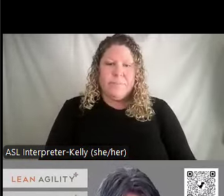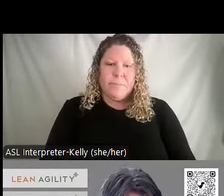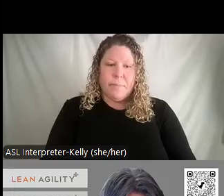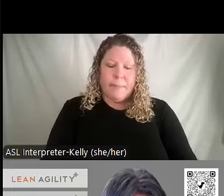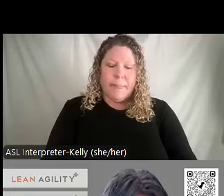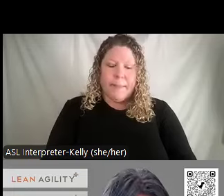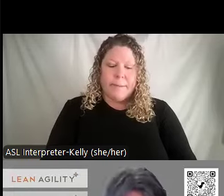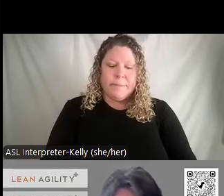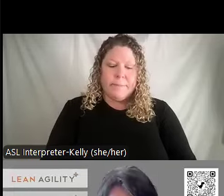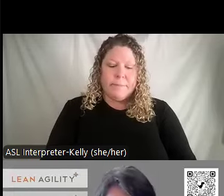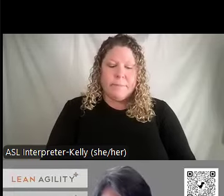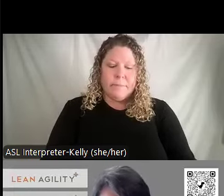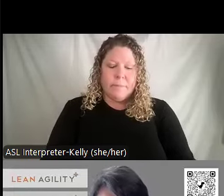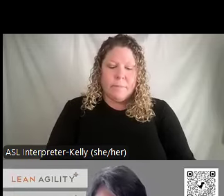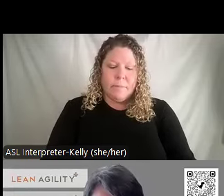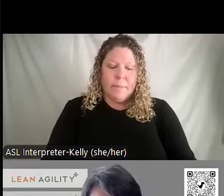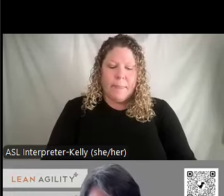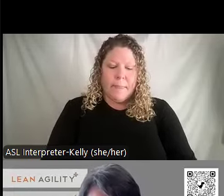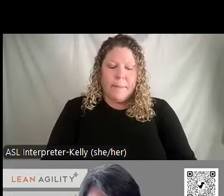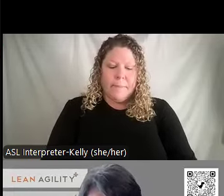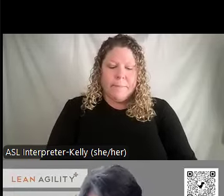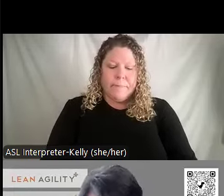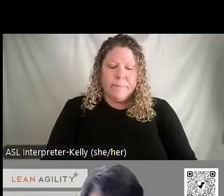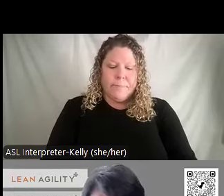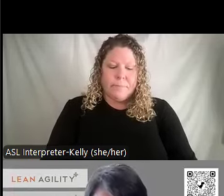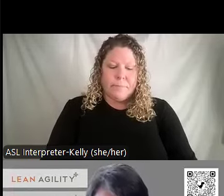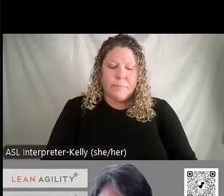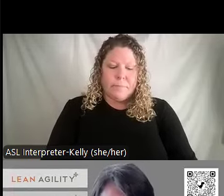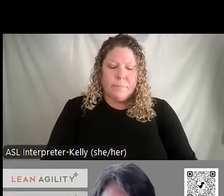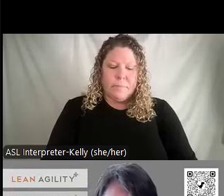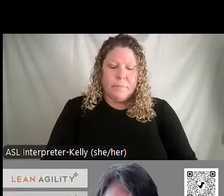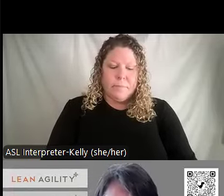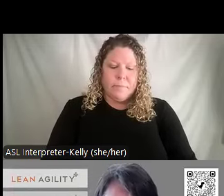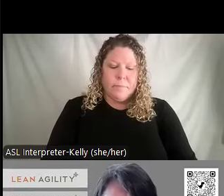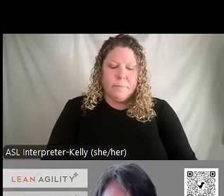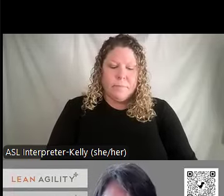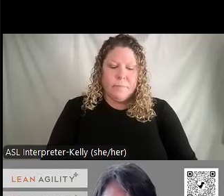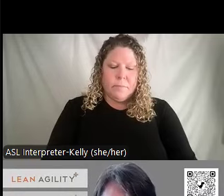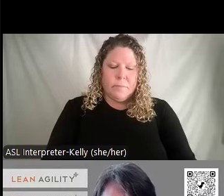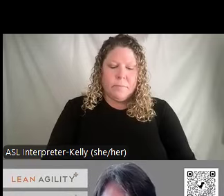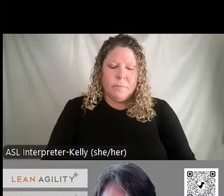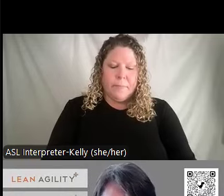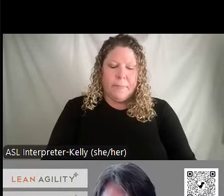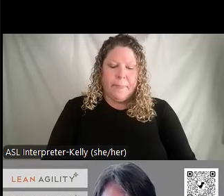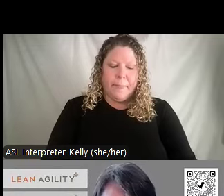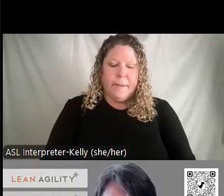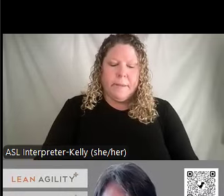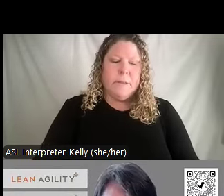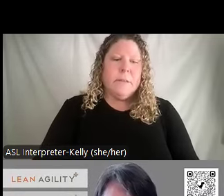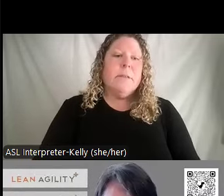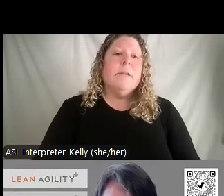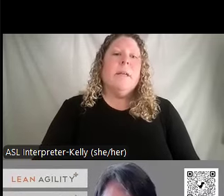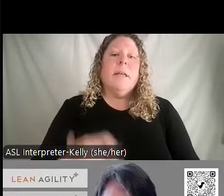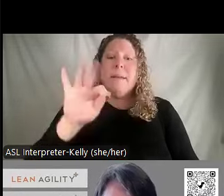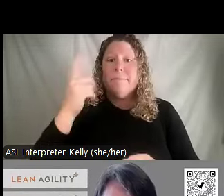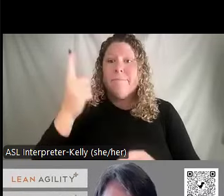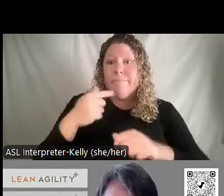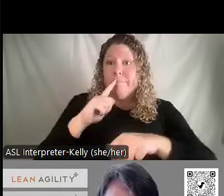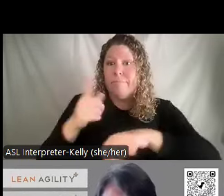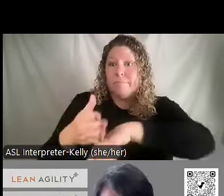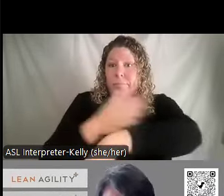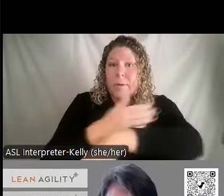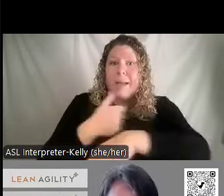These are things that happen. So what can we do about it? If something is really a critical priority, let's say we've got 3 improvements to implement.